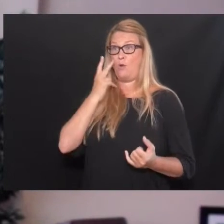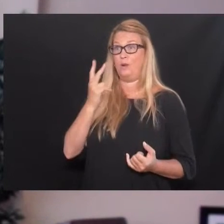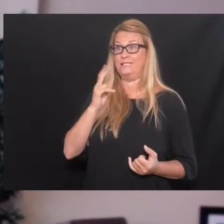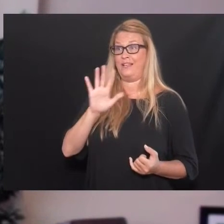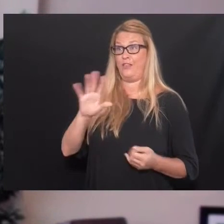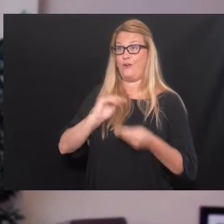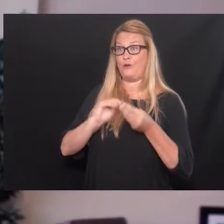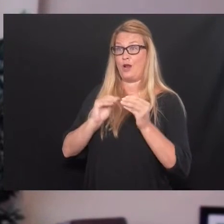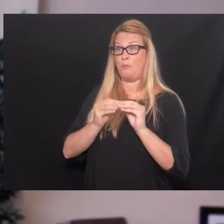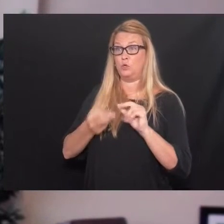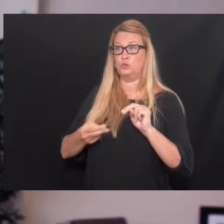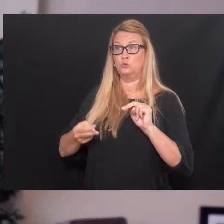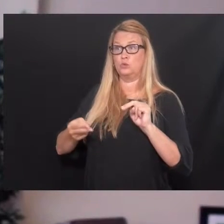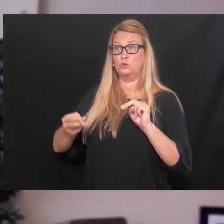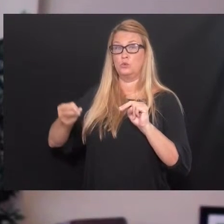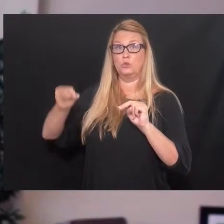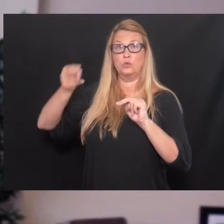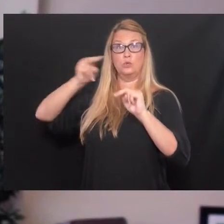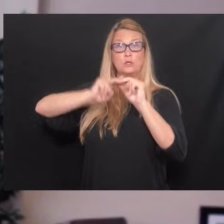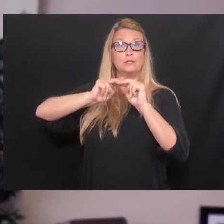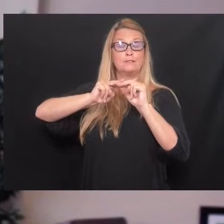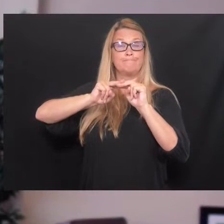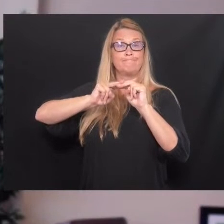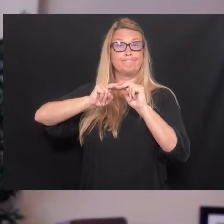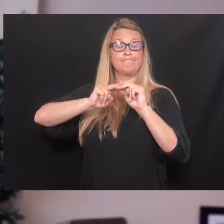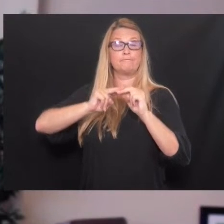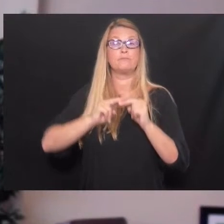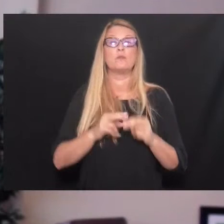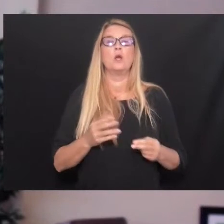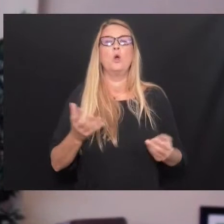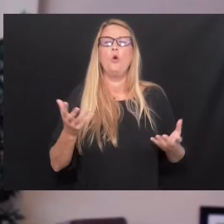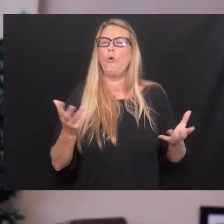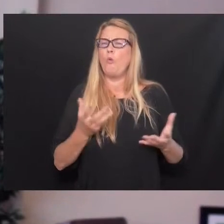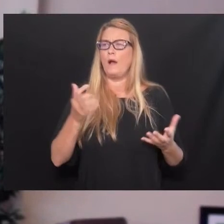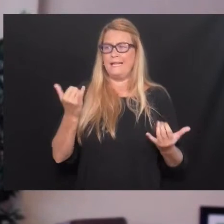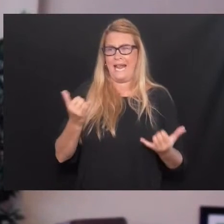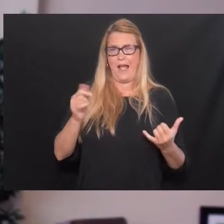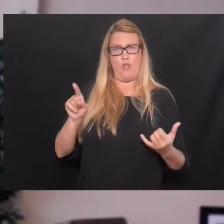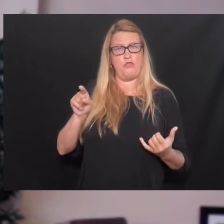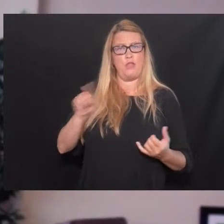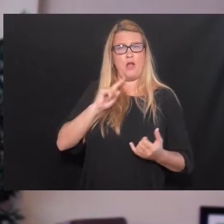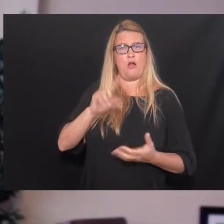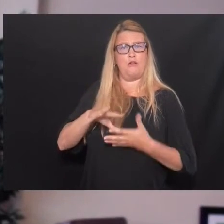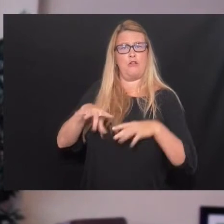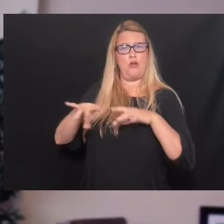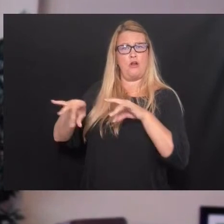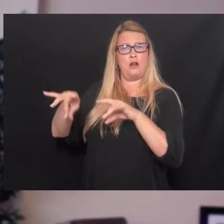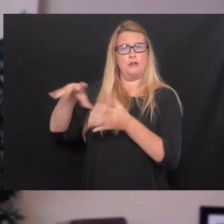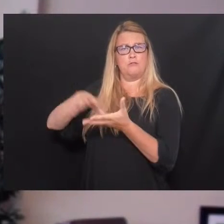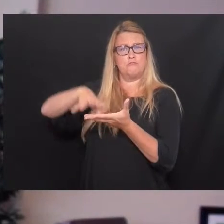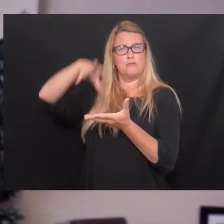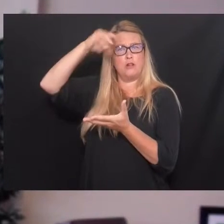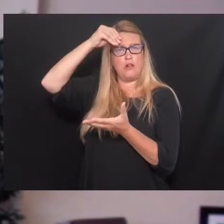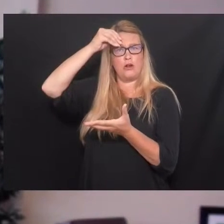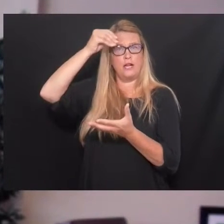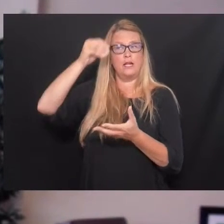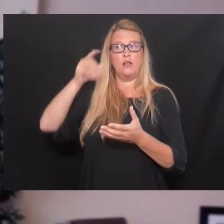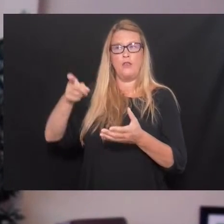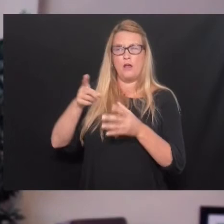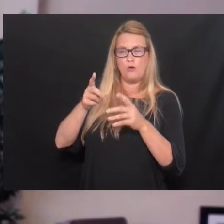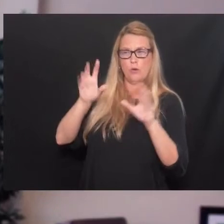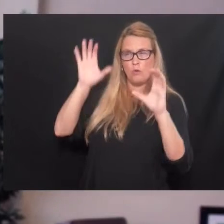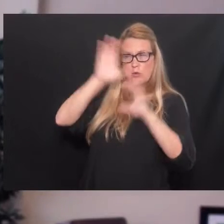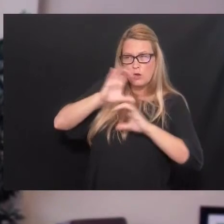the highest in the world for new cases. And what they found out was, as they followed their people who had been